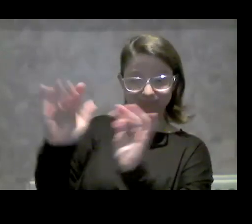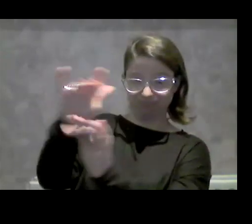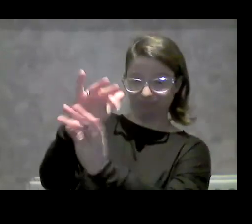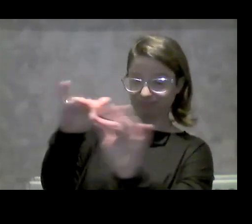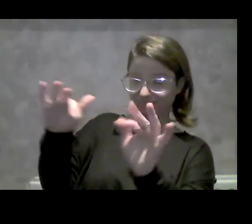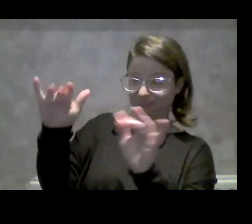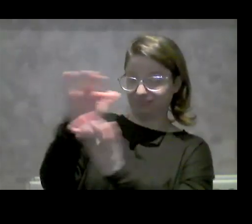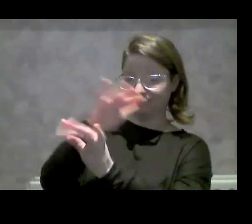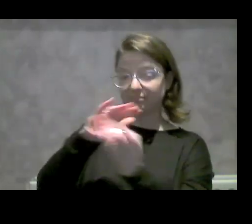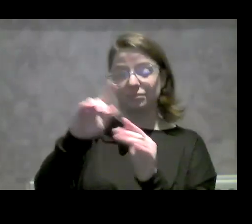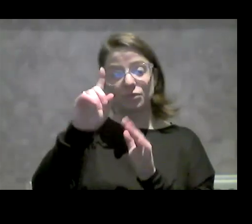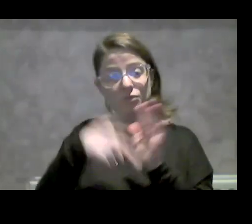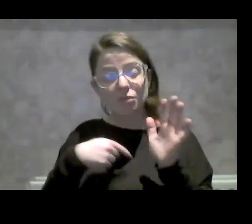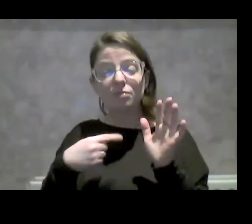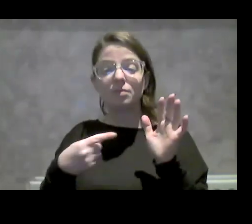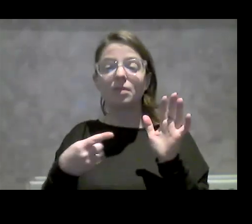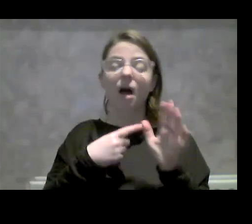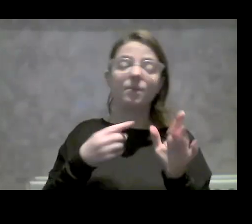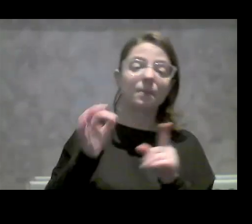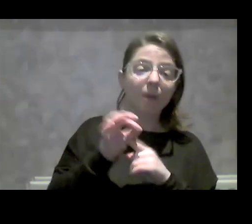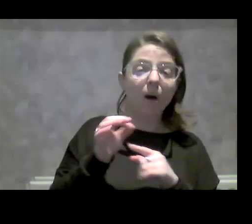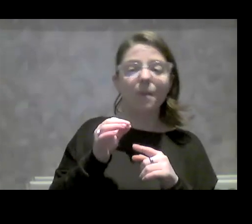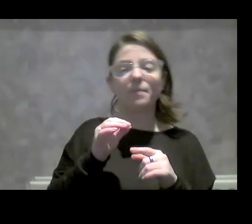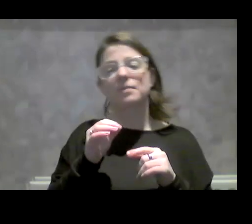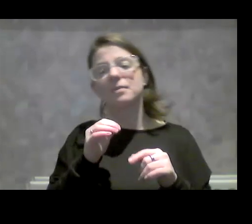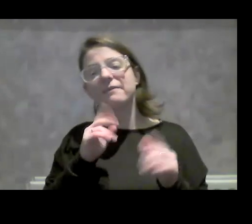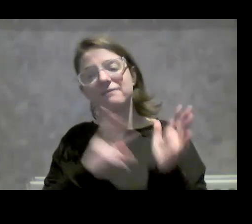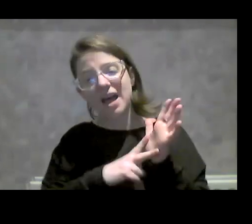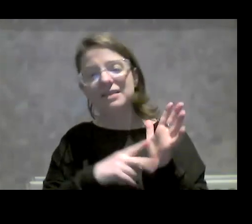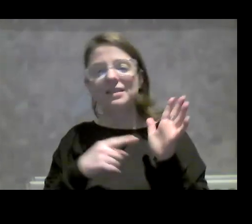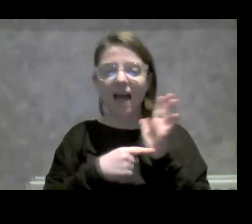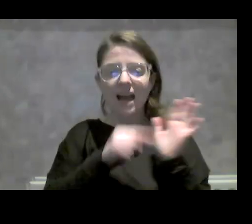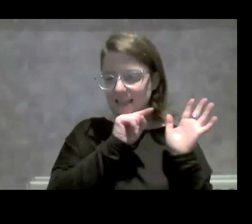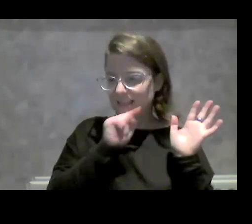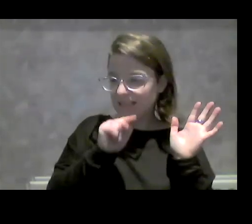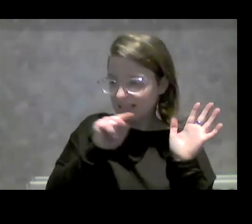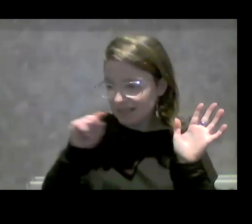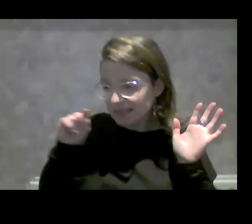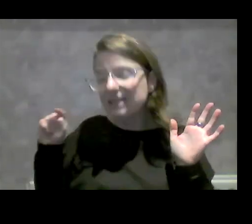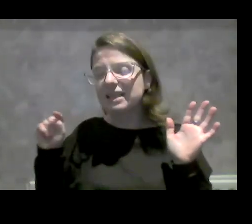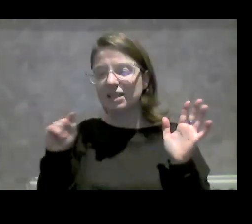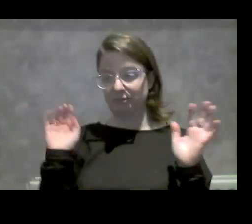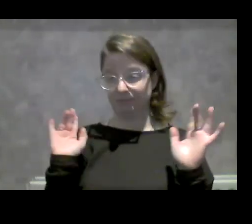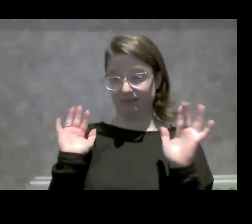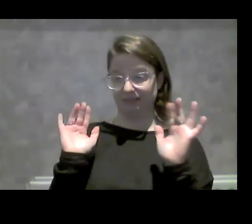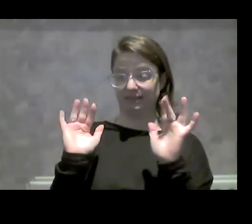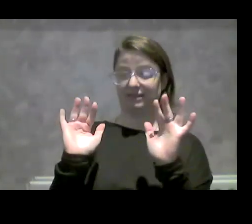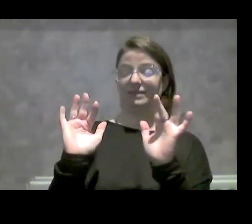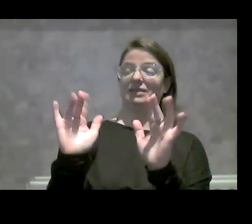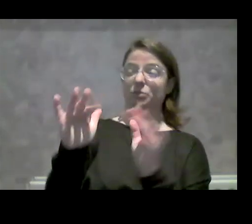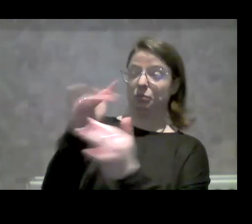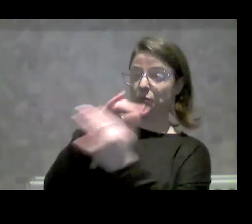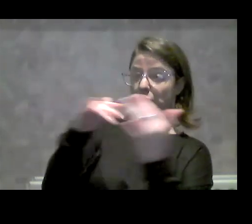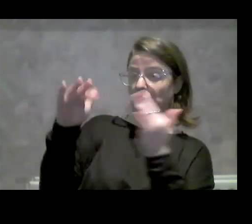2 Jones, 1 armoured, 1 poked up, Vesta, Tiny, Scout, Marlene, Jodie, Frida,